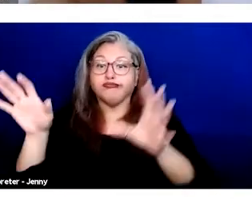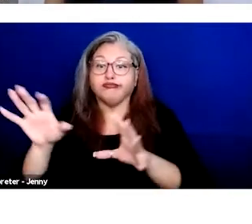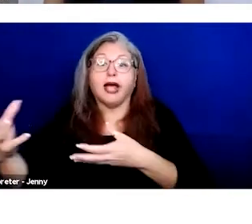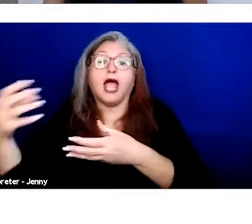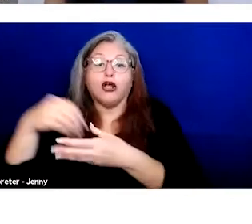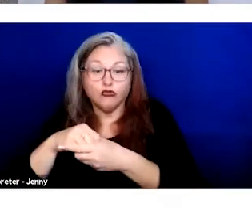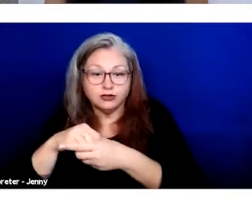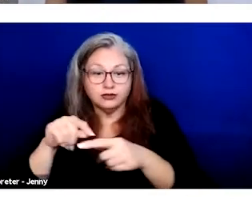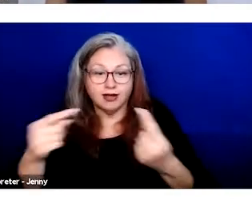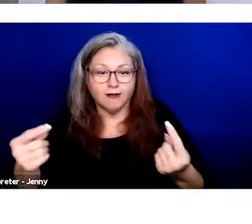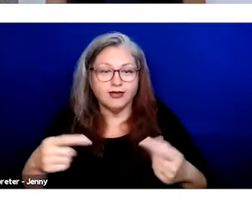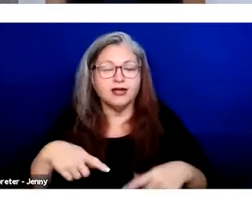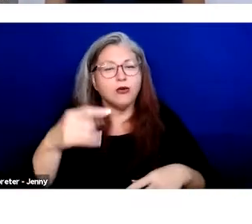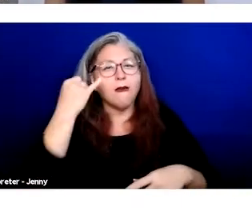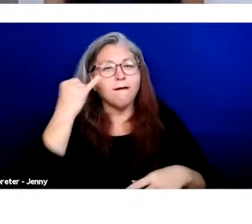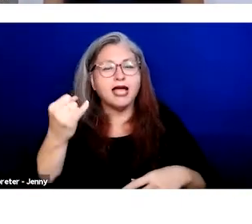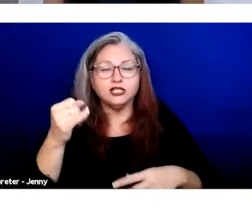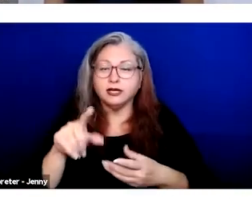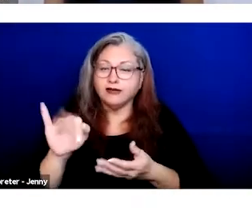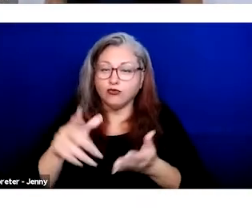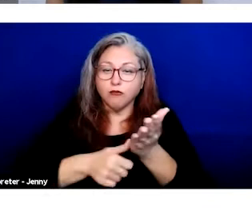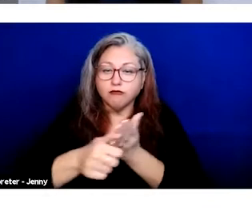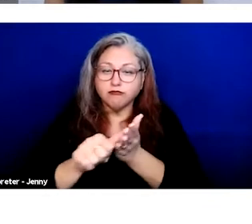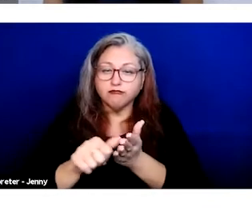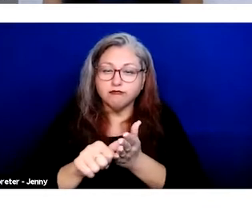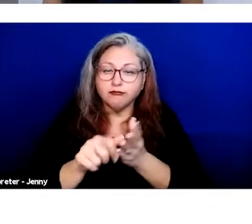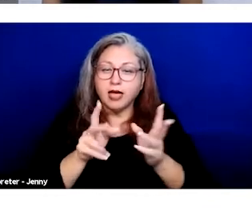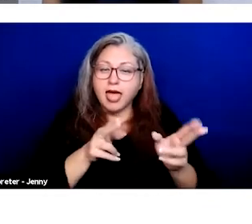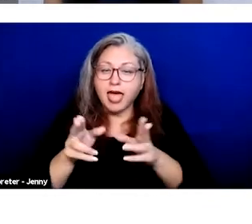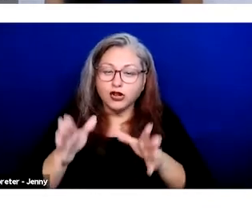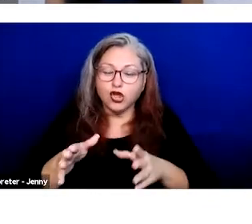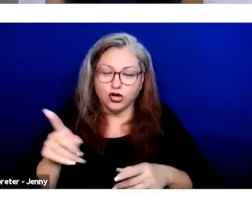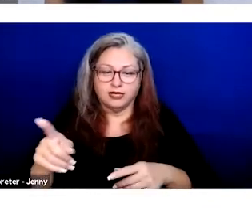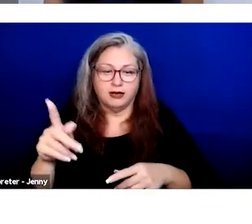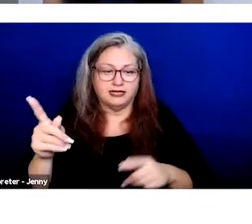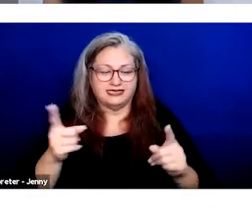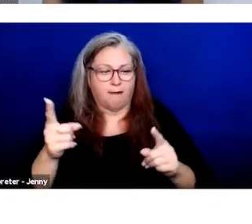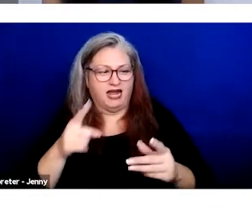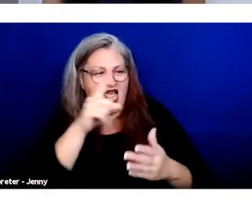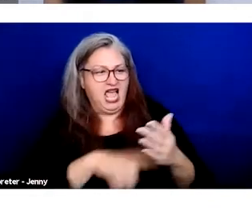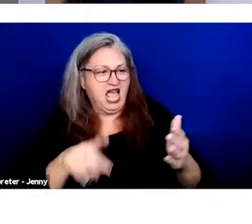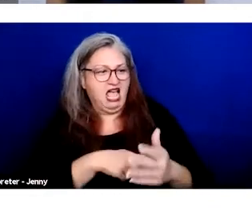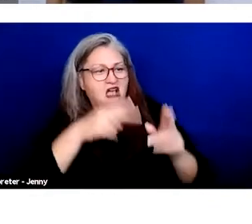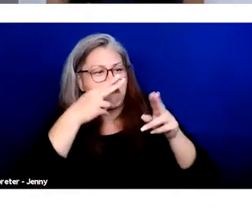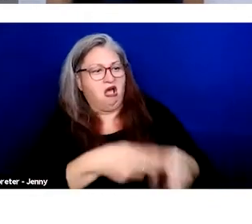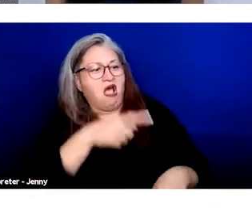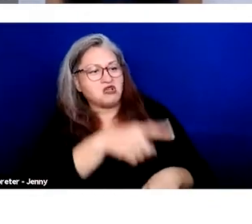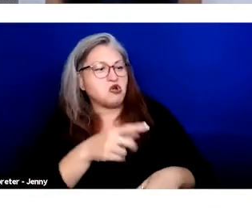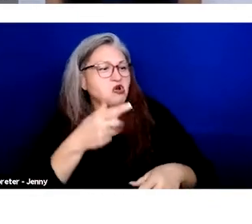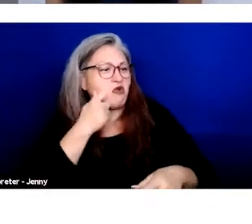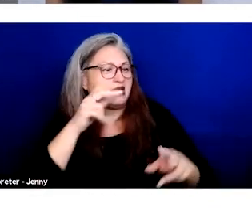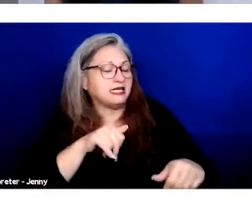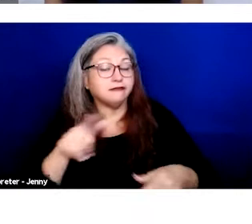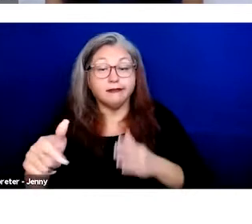example of this, consider a magazine editor who's been called out for some act of racism. The magazine fixes